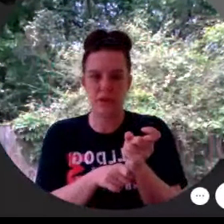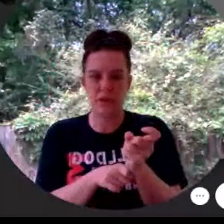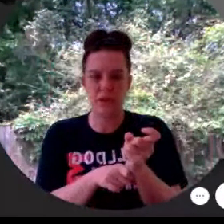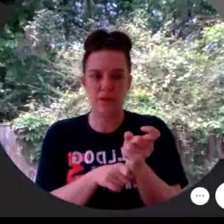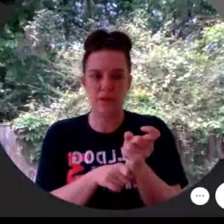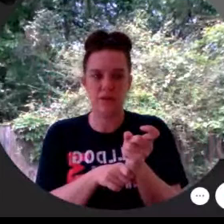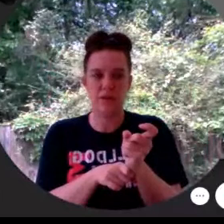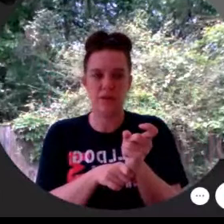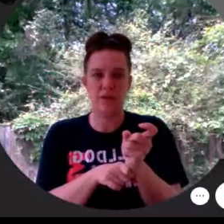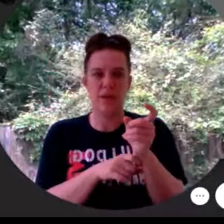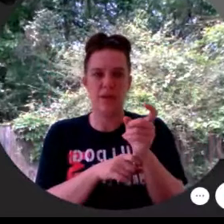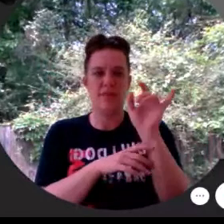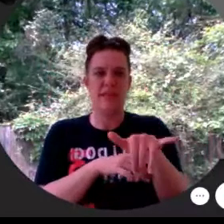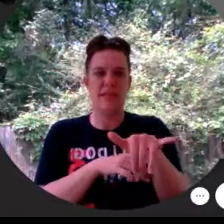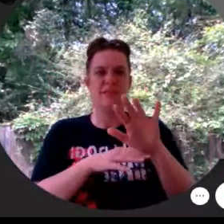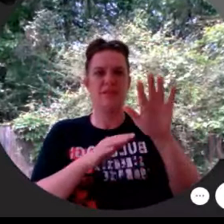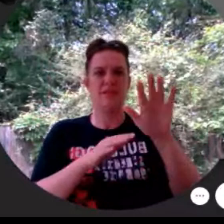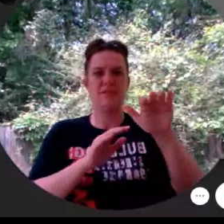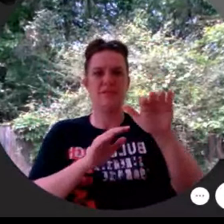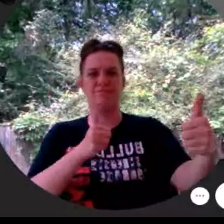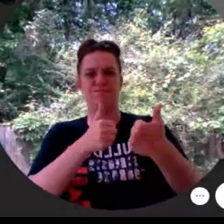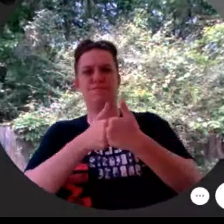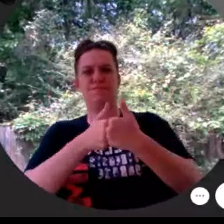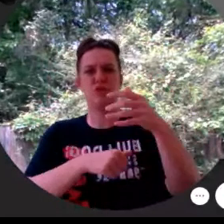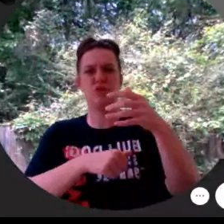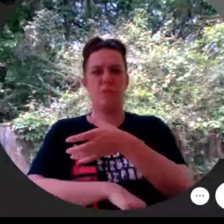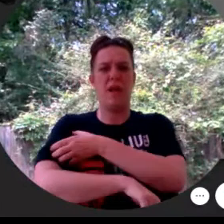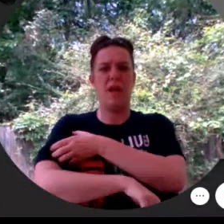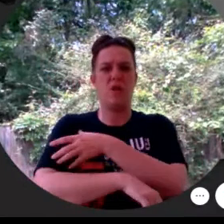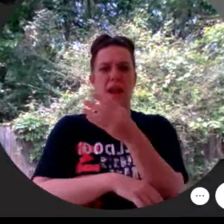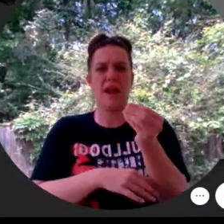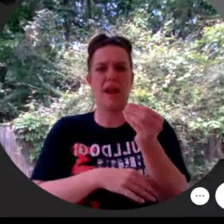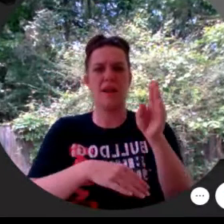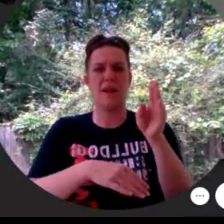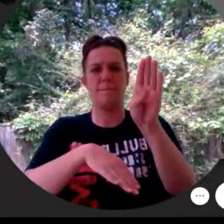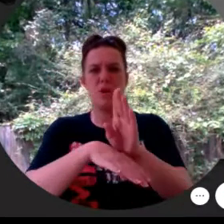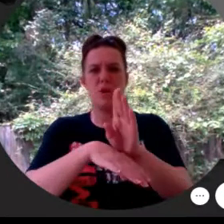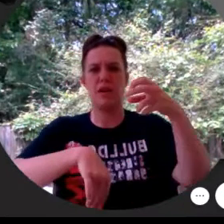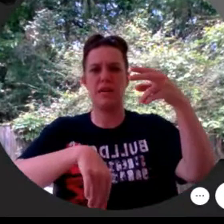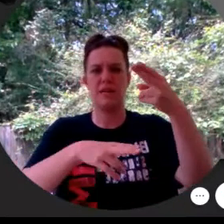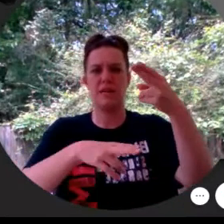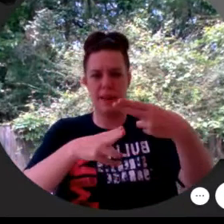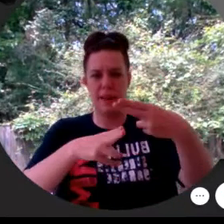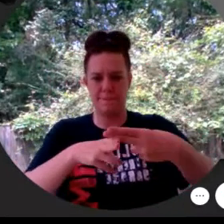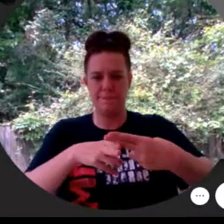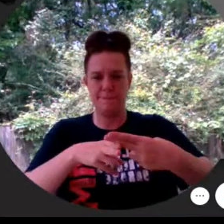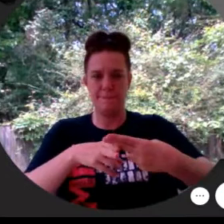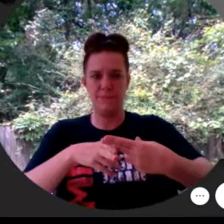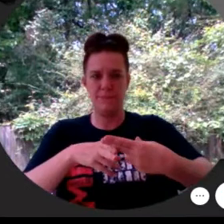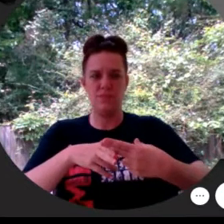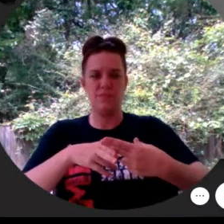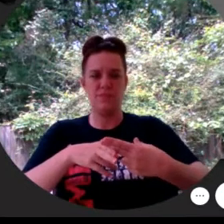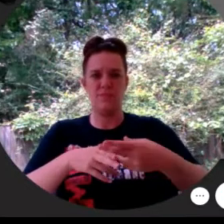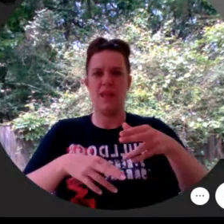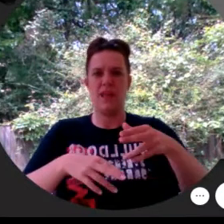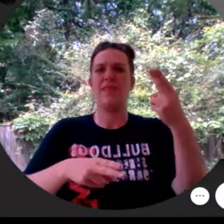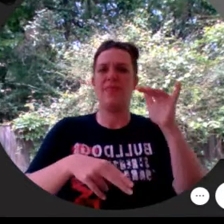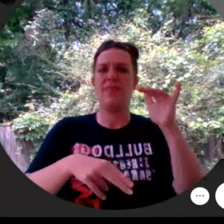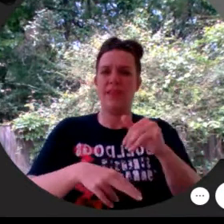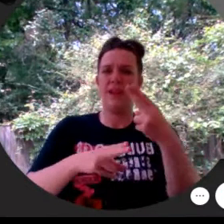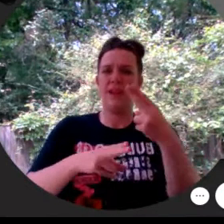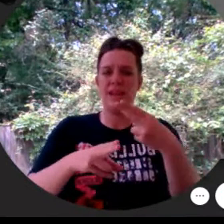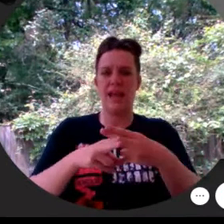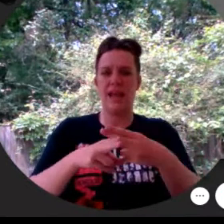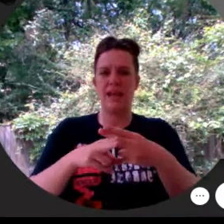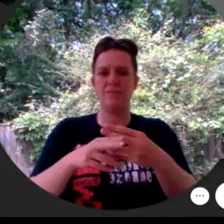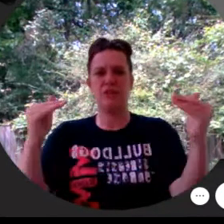affront to power and to the Barkin name, which is synonymous with power.